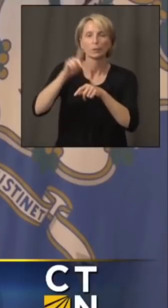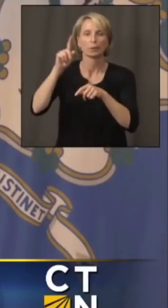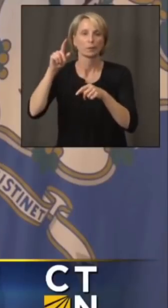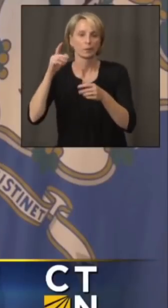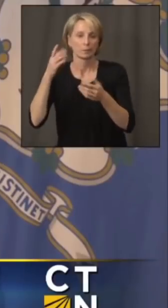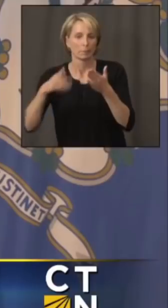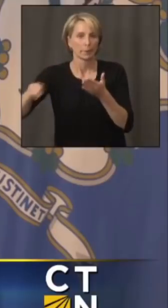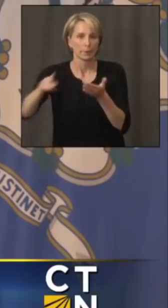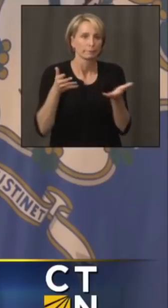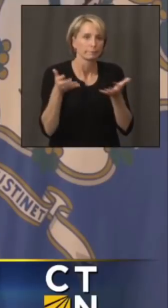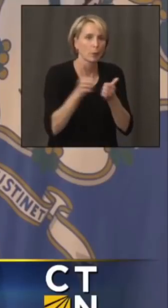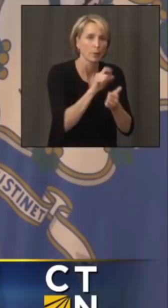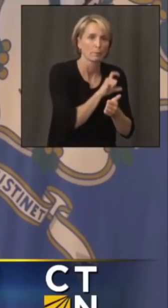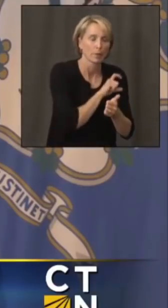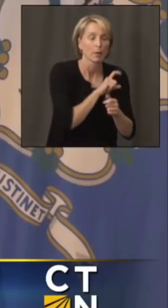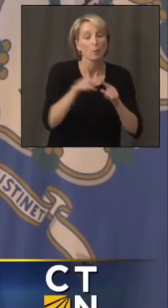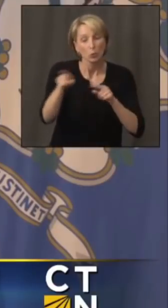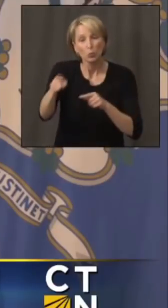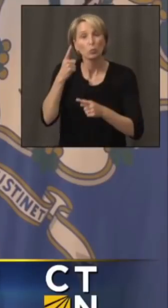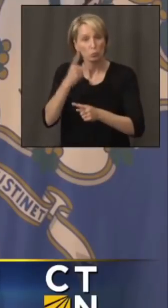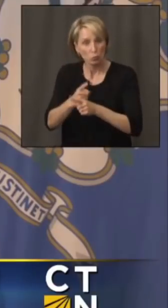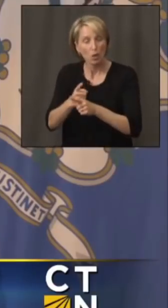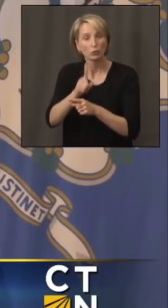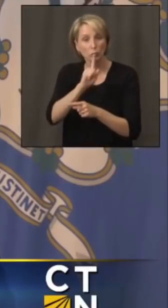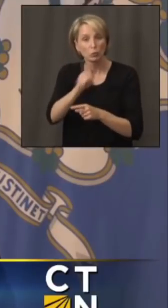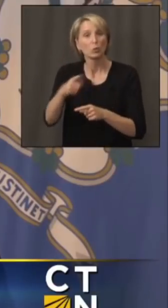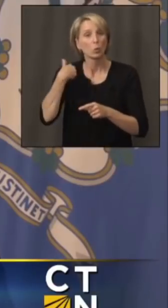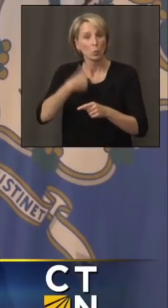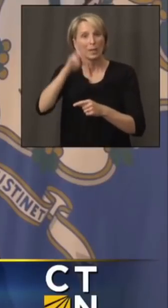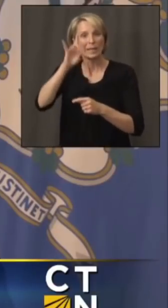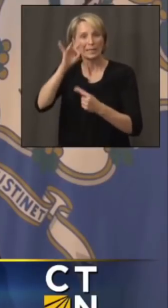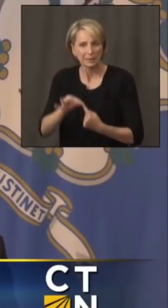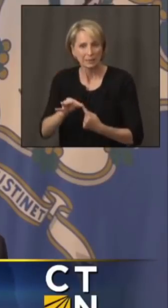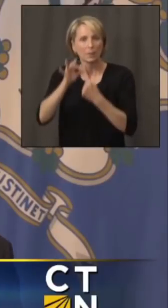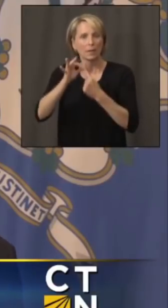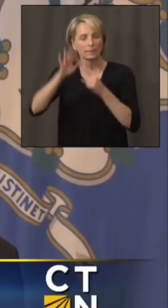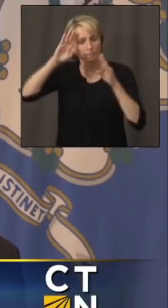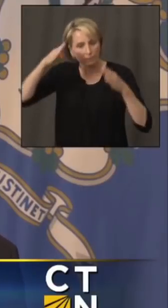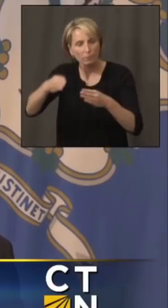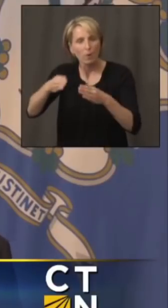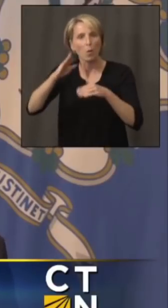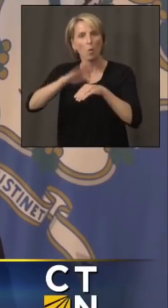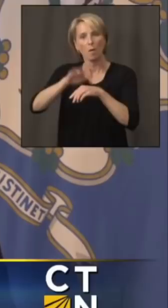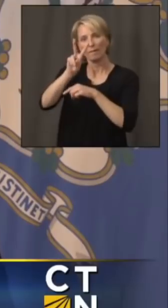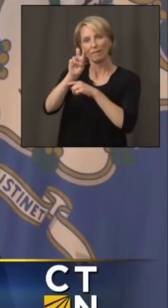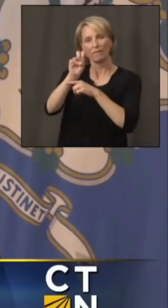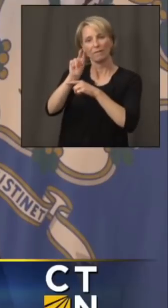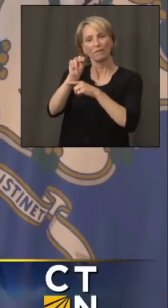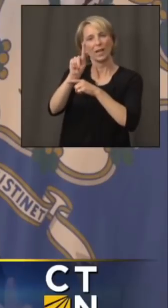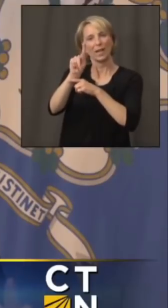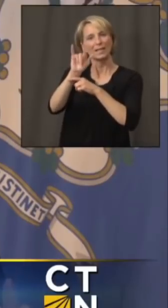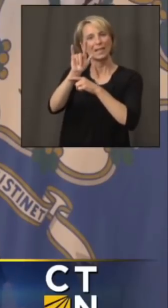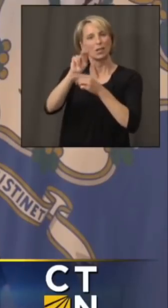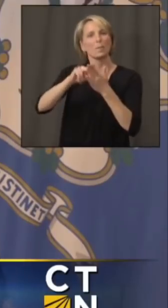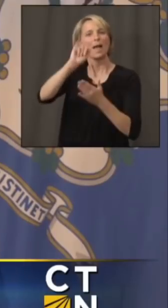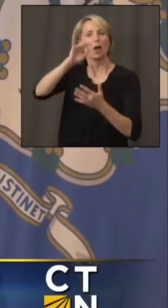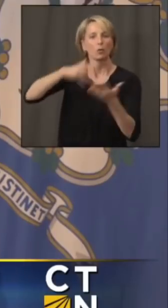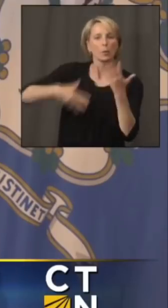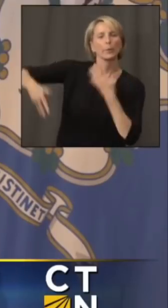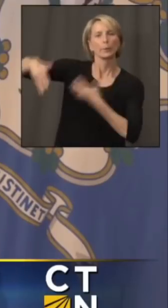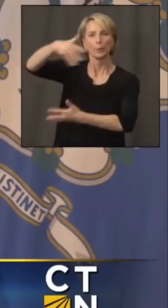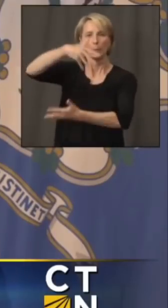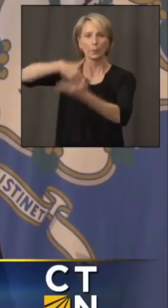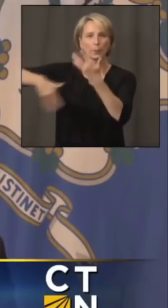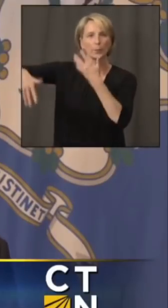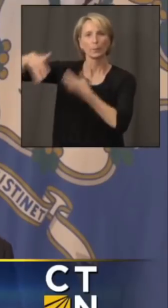that. But you're right, we've made a special effort in terms of ventilation. We found that 4 feet, 6 feet, 8 feet separated is a